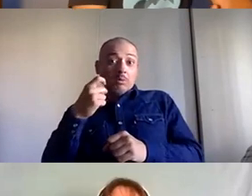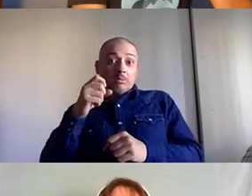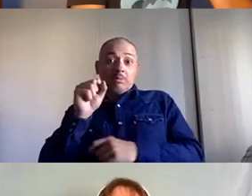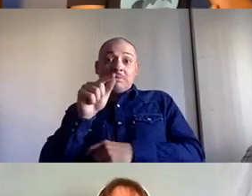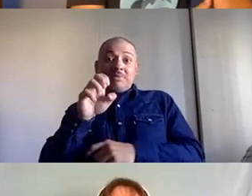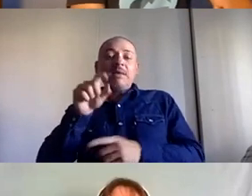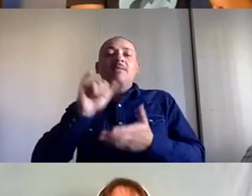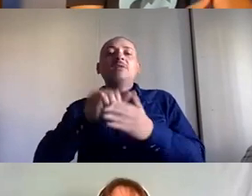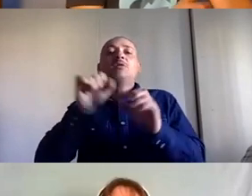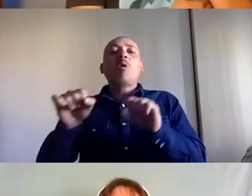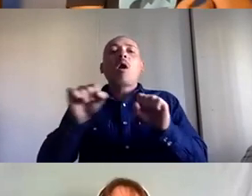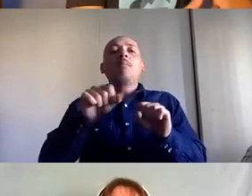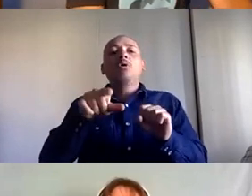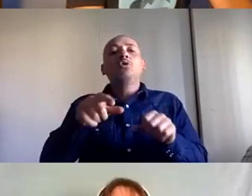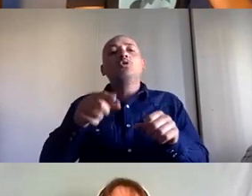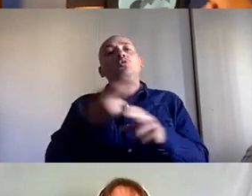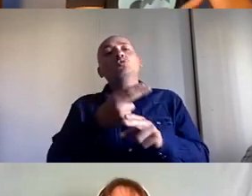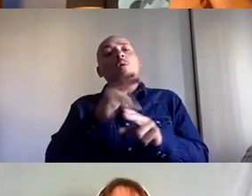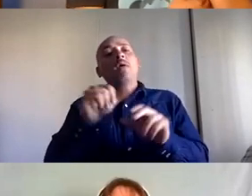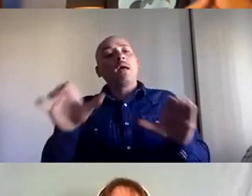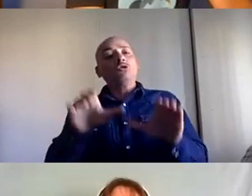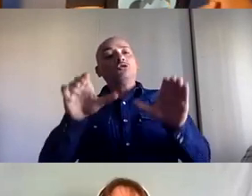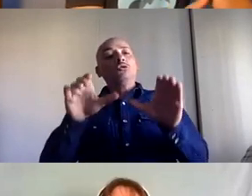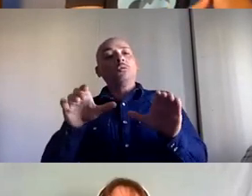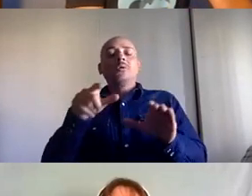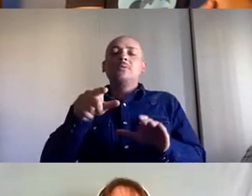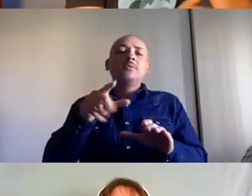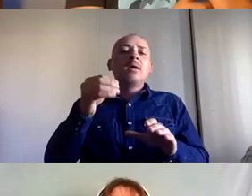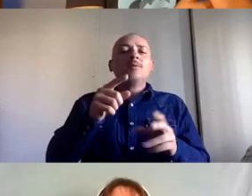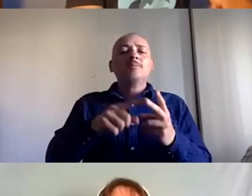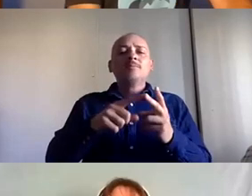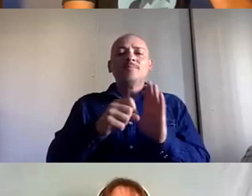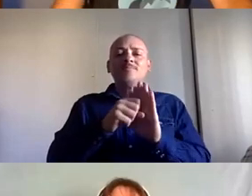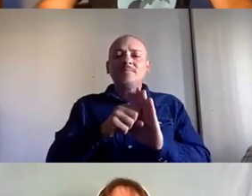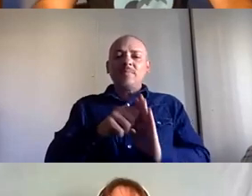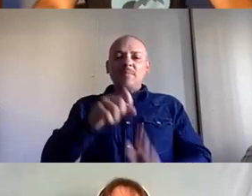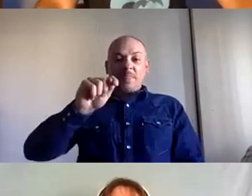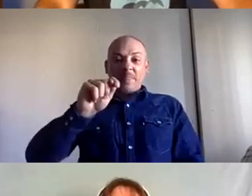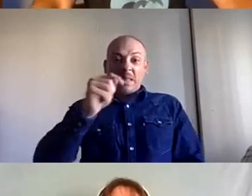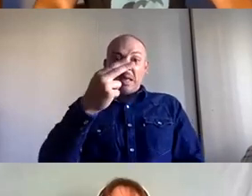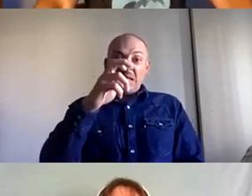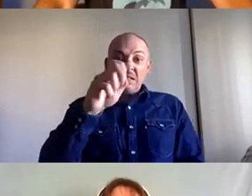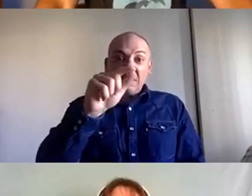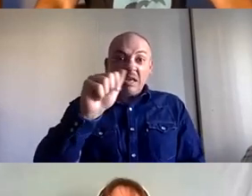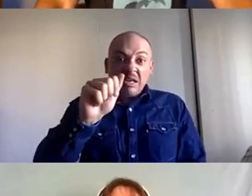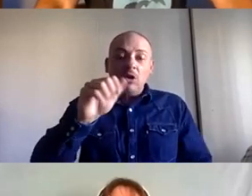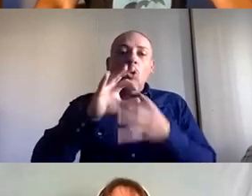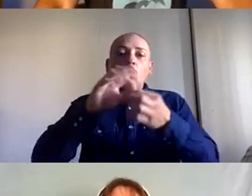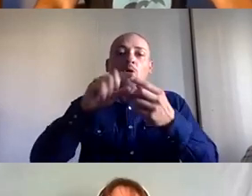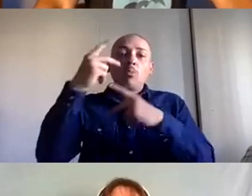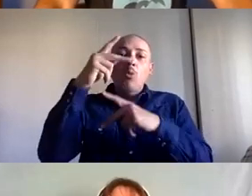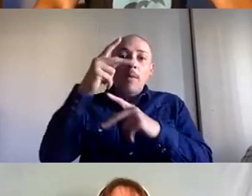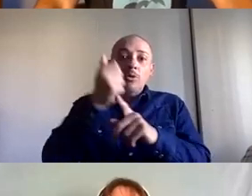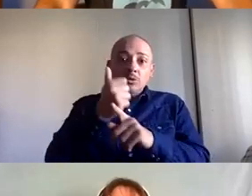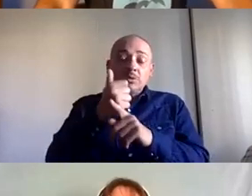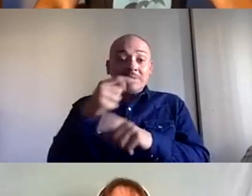the probability that you take that action. Then there's that symbol theta. theta refers to the parameters. So